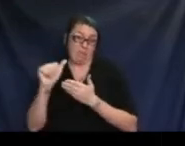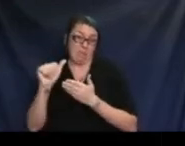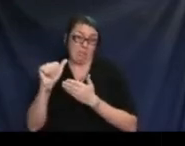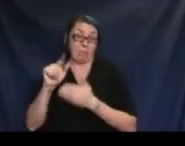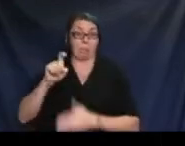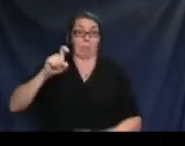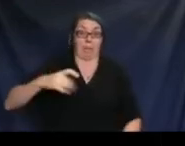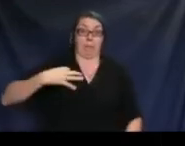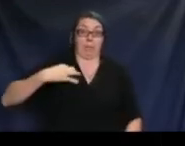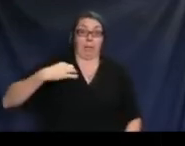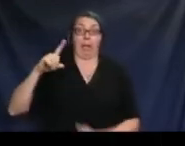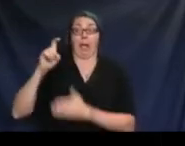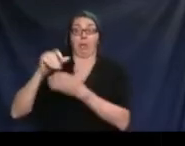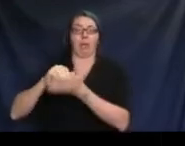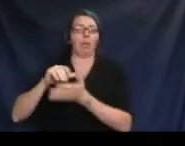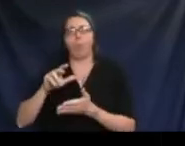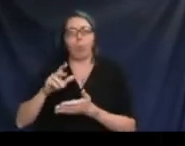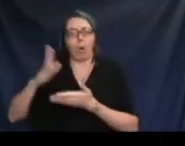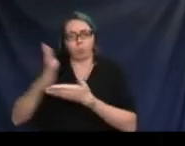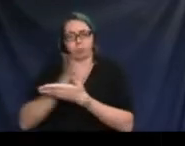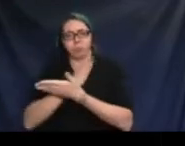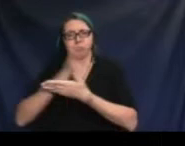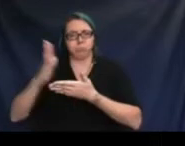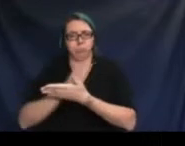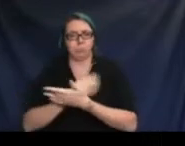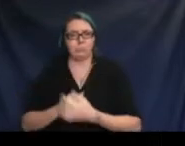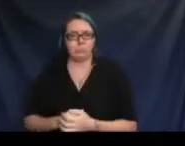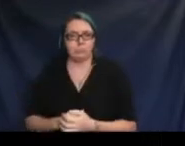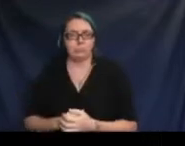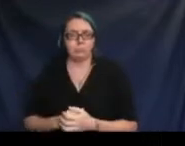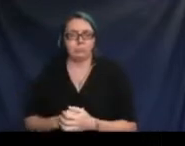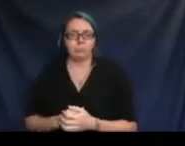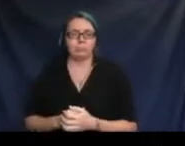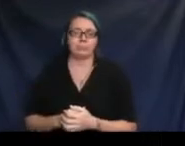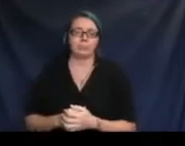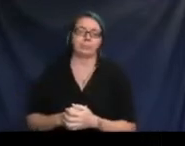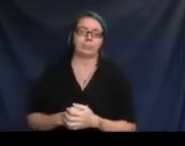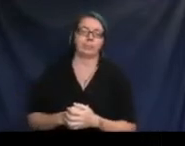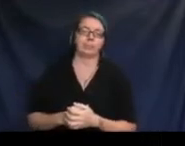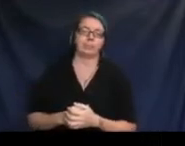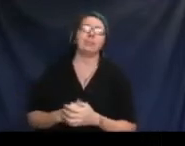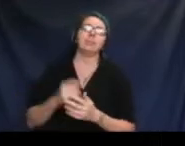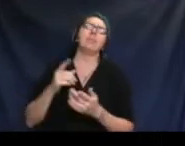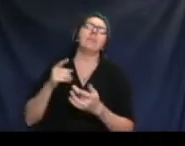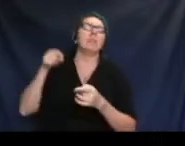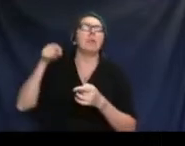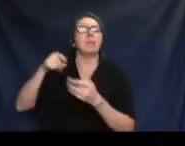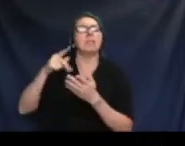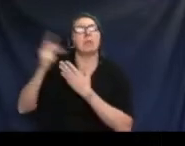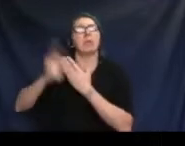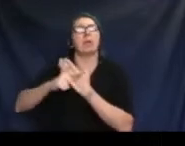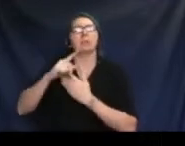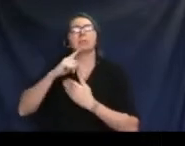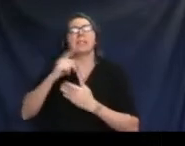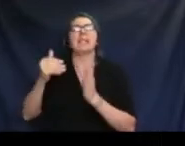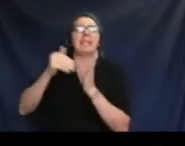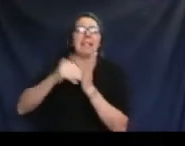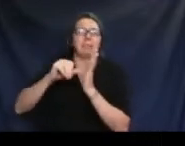As low as 3,000. So the idea really is to try and make sure that we are enabling projects from,